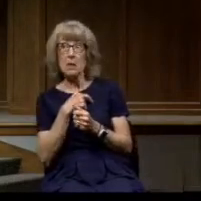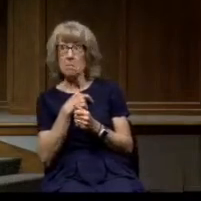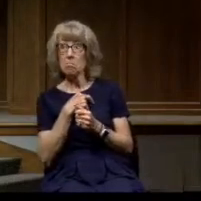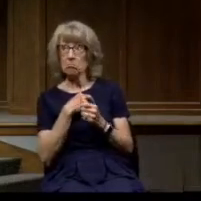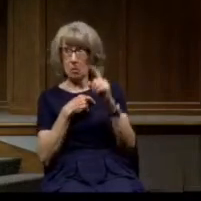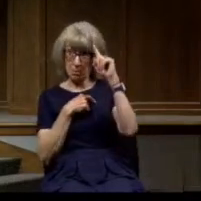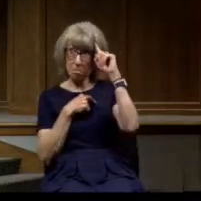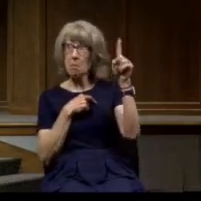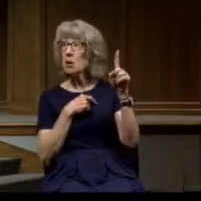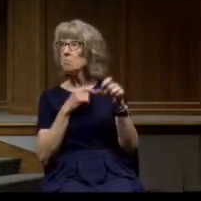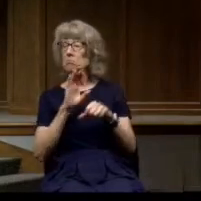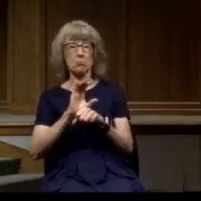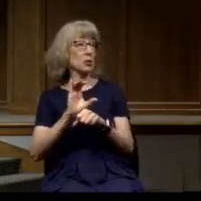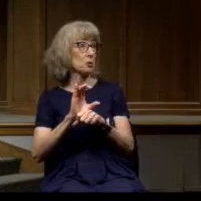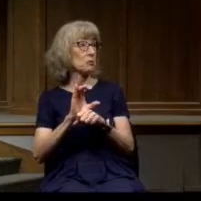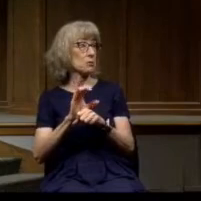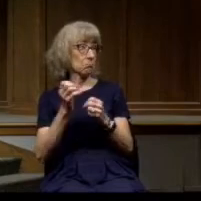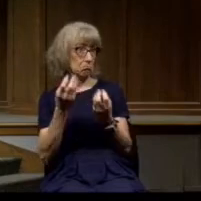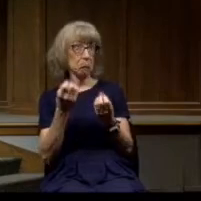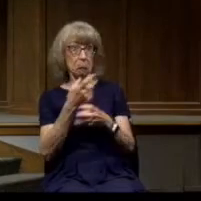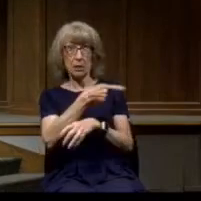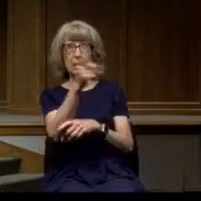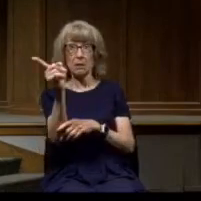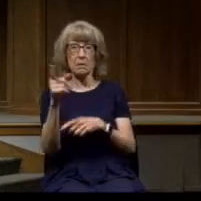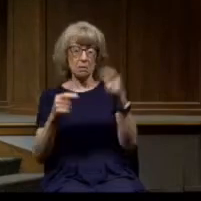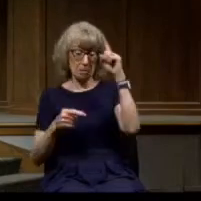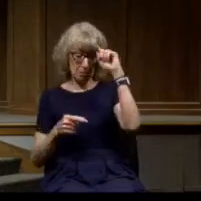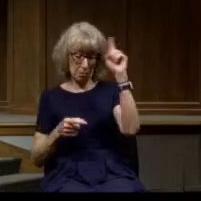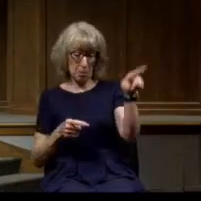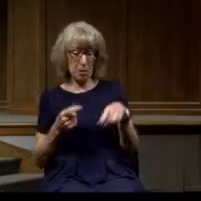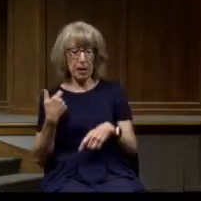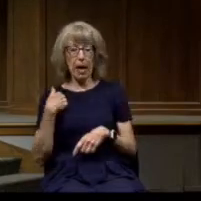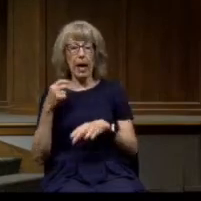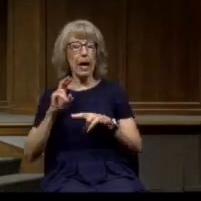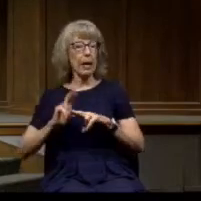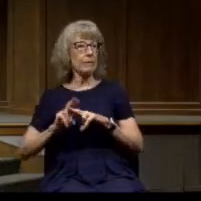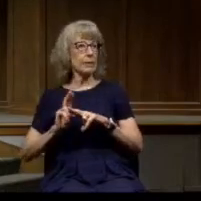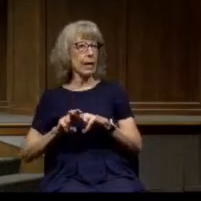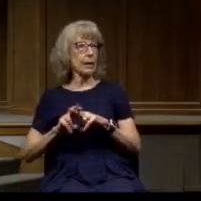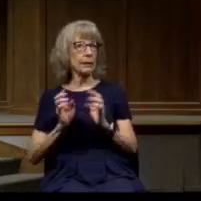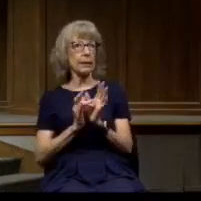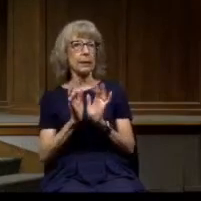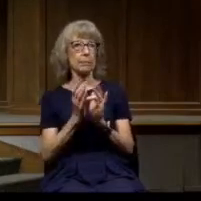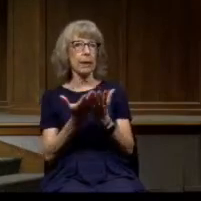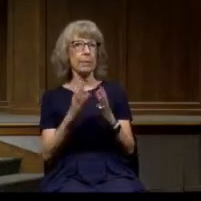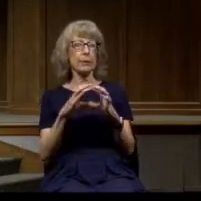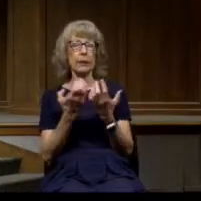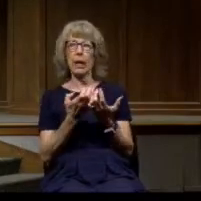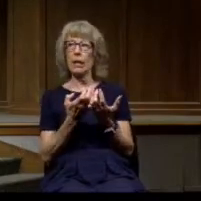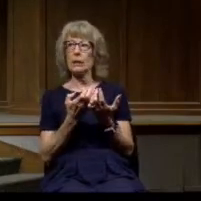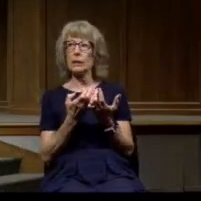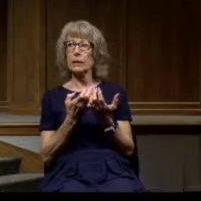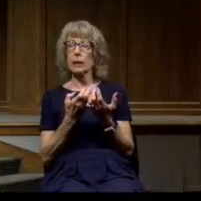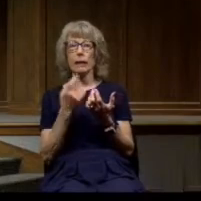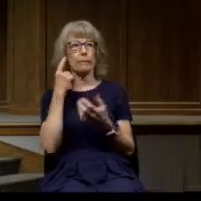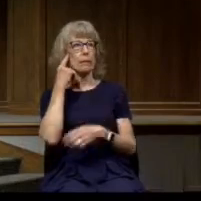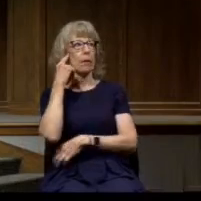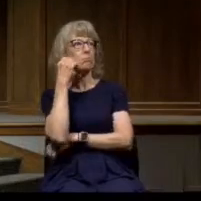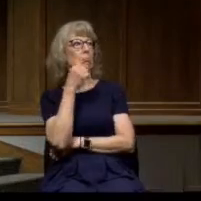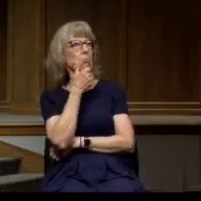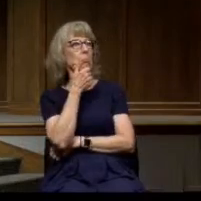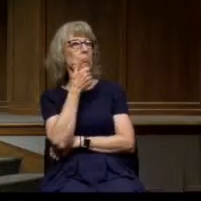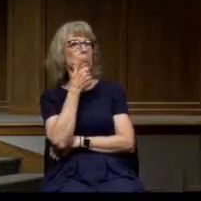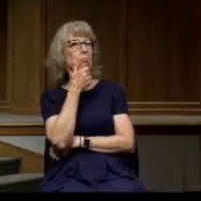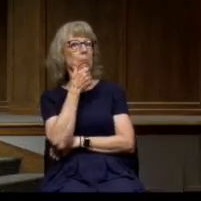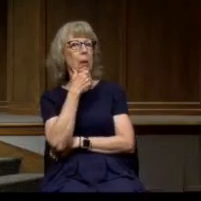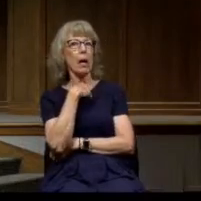smart people in this room. I can't tell you how many times I've sat in the Bible class and listened to some of your comments and thought in my head, wow, that was amazing.